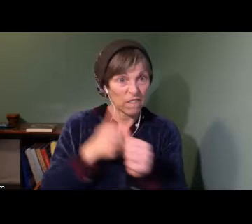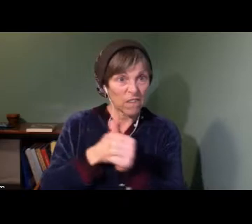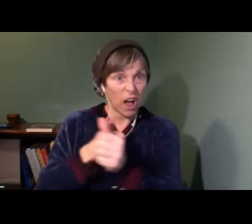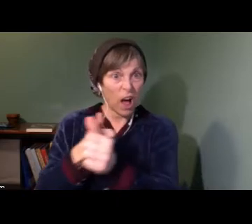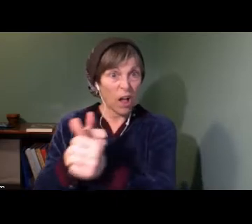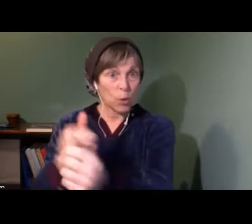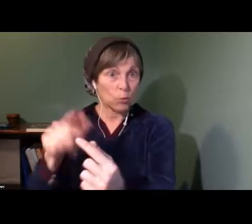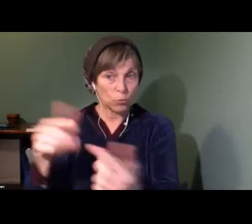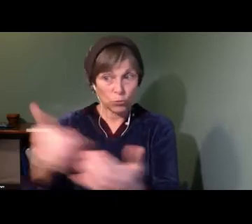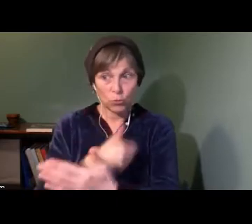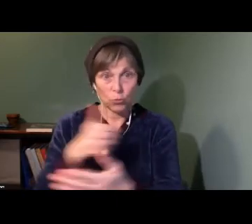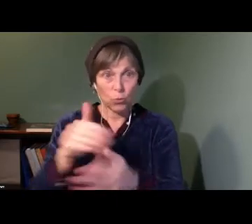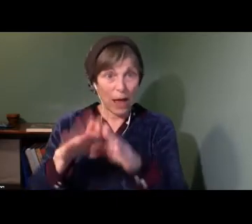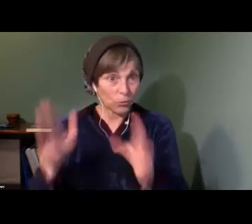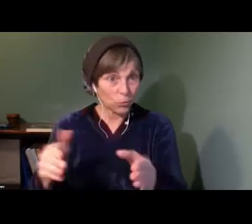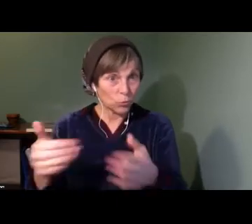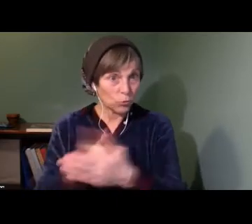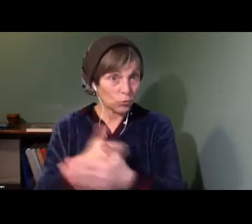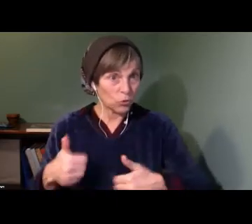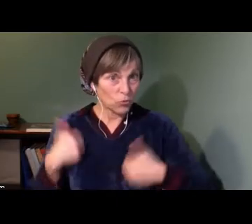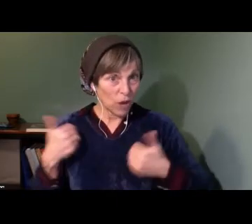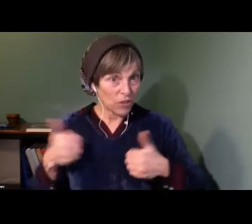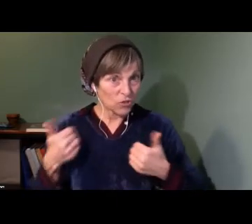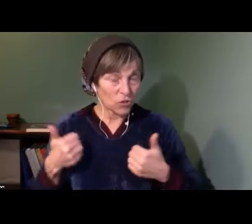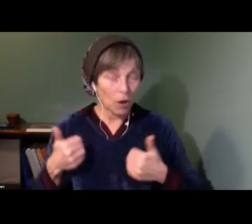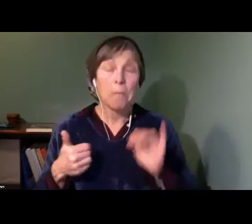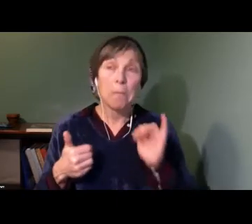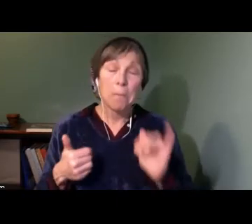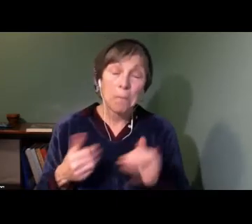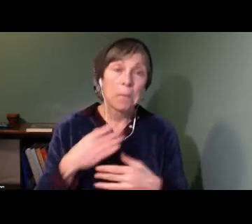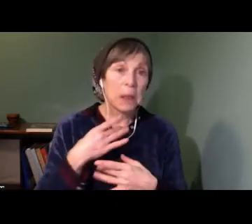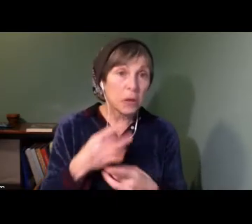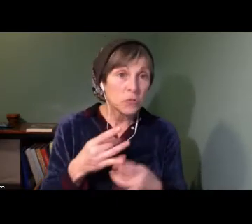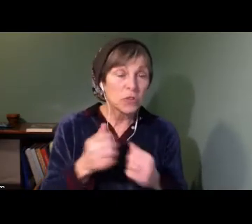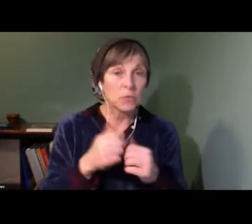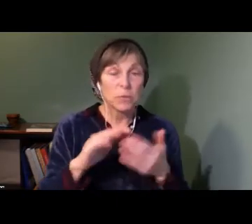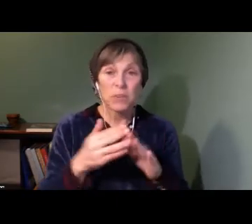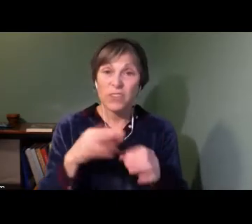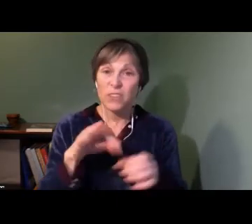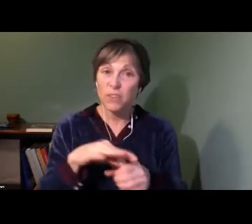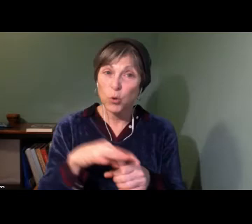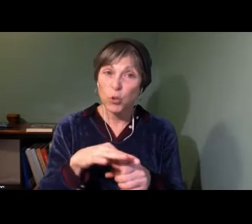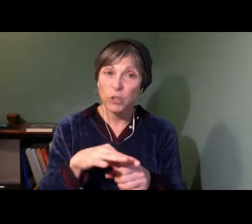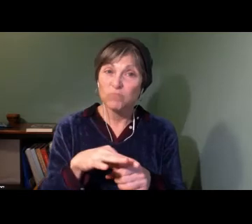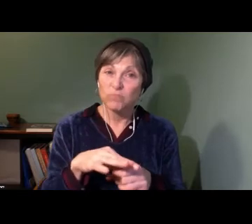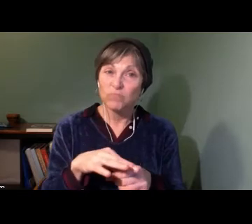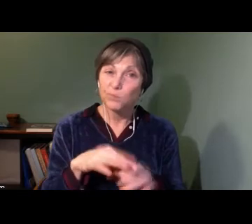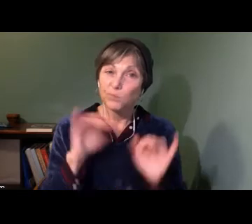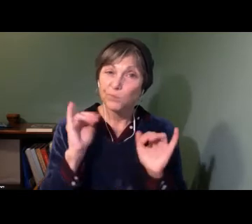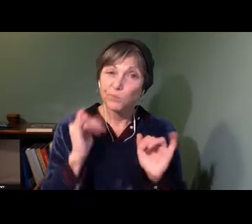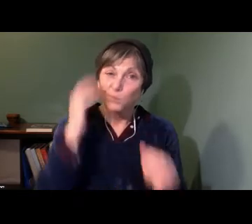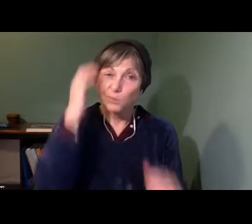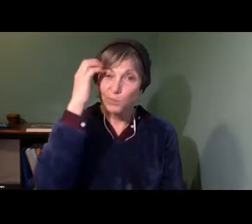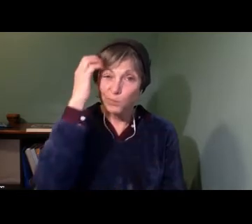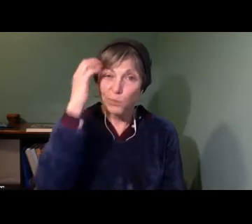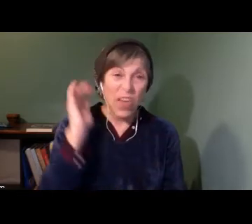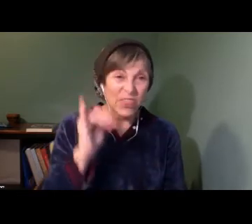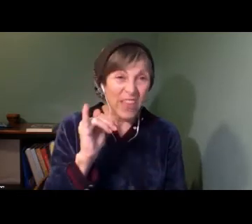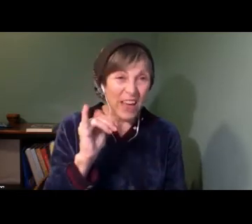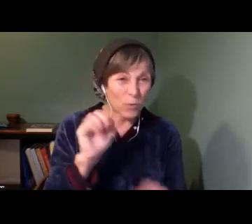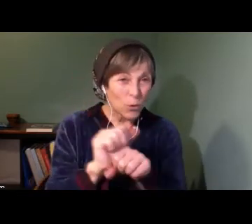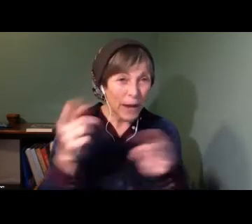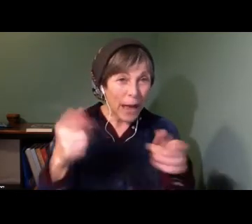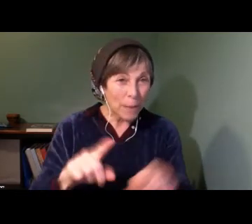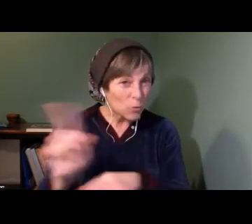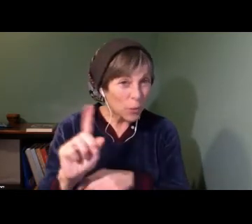and you know that's sort of a an interesting question in municipal voting because a lot of uh that work happens at the state